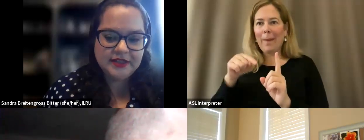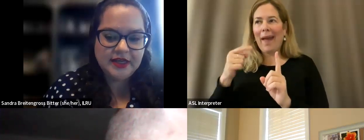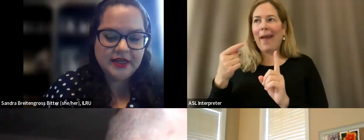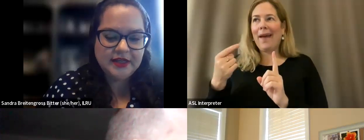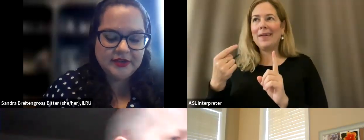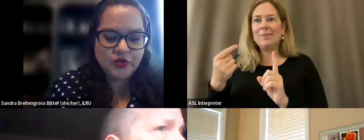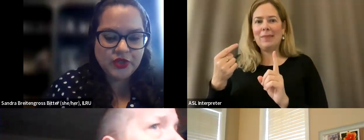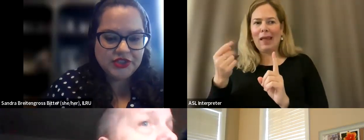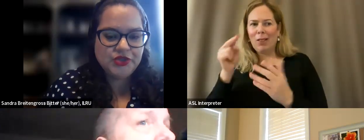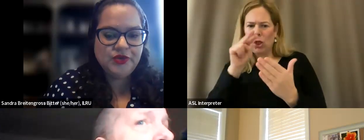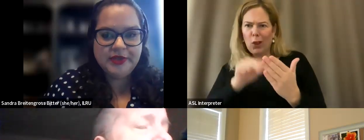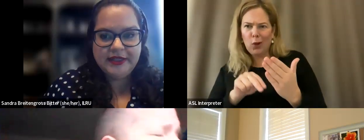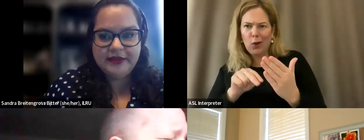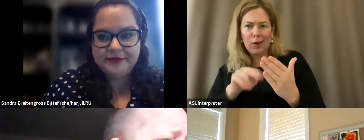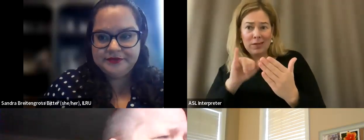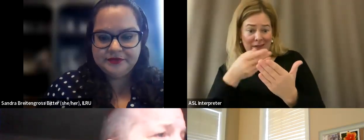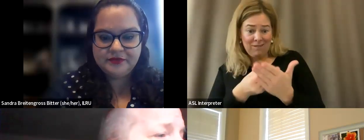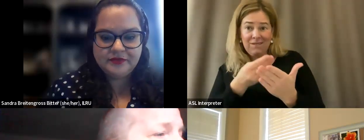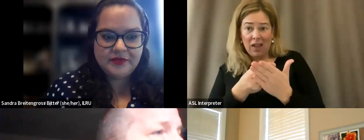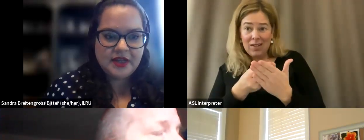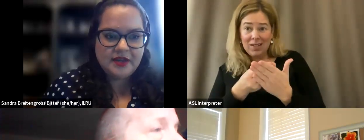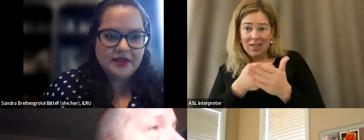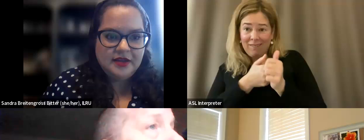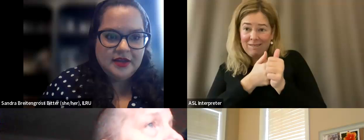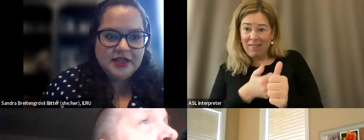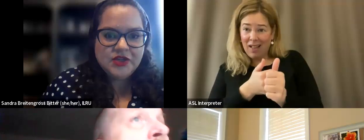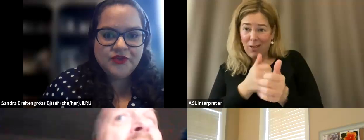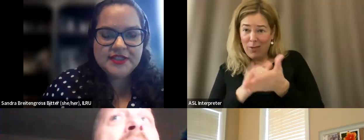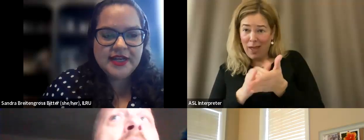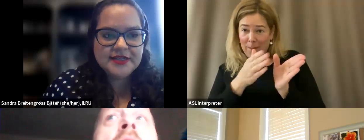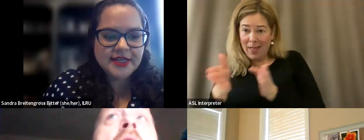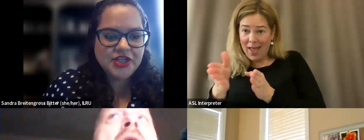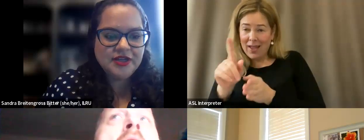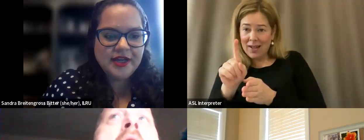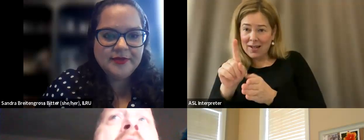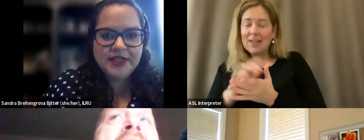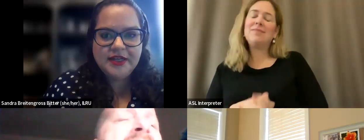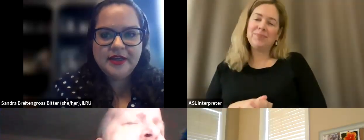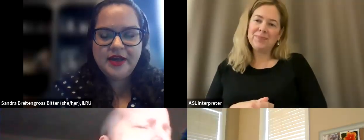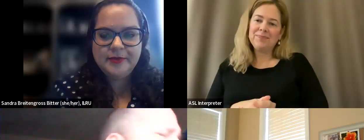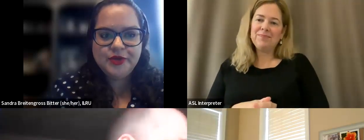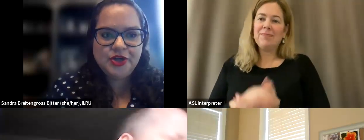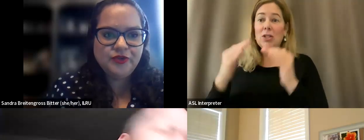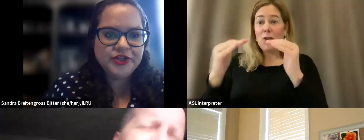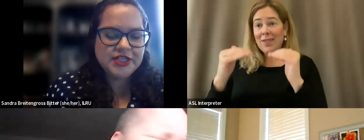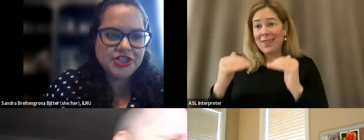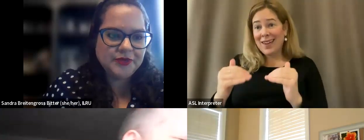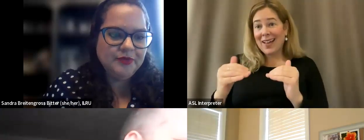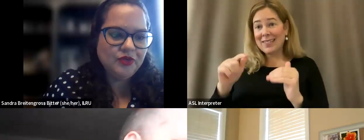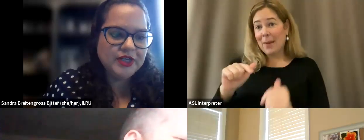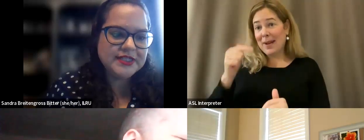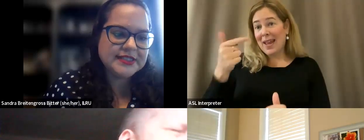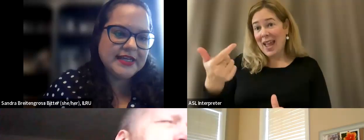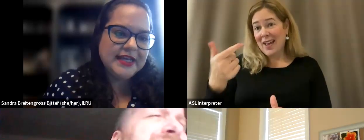spent according to the plan. So for this next section, I'm gonna put it over to